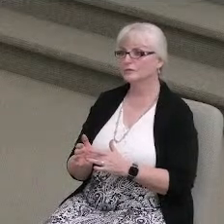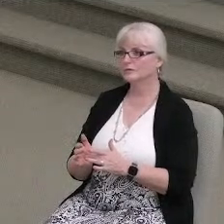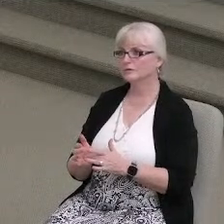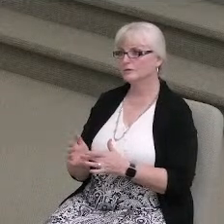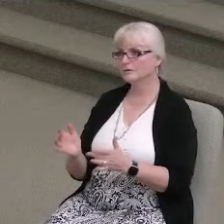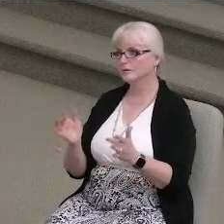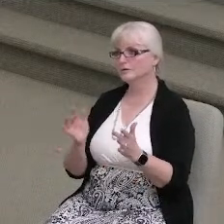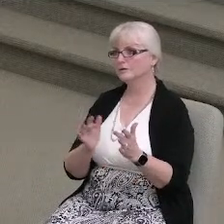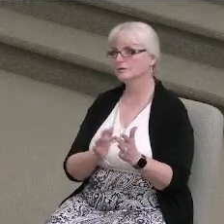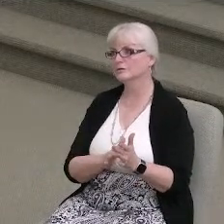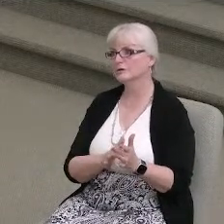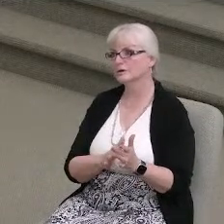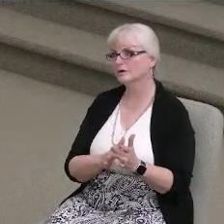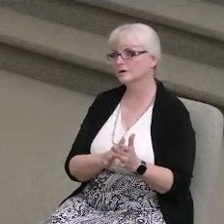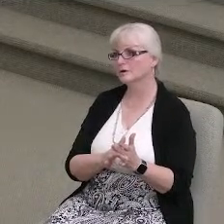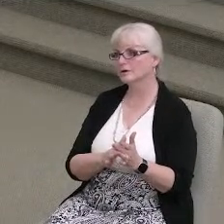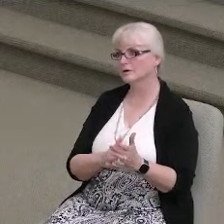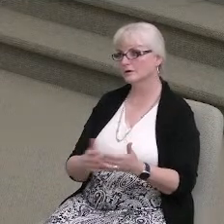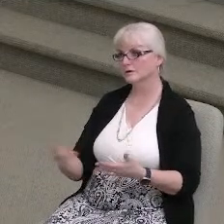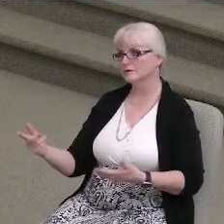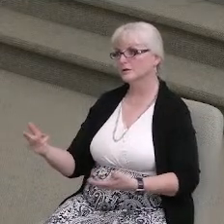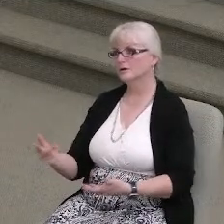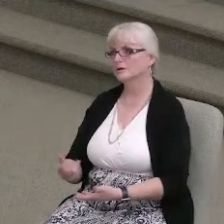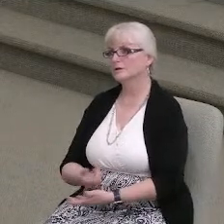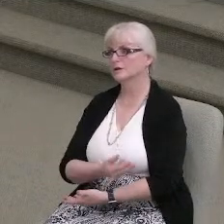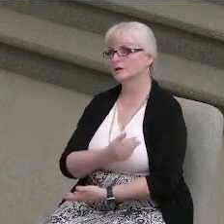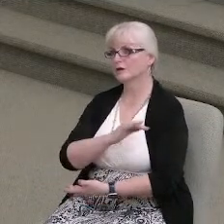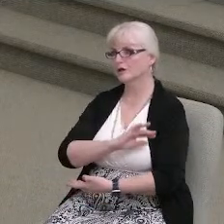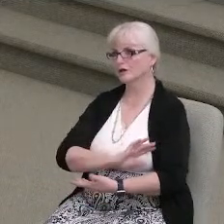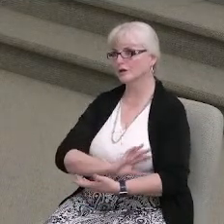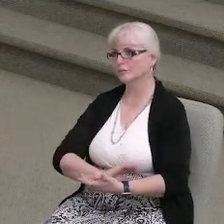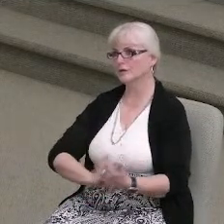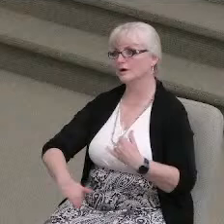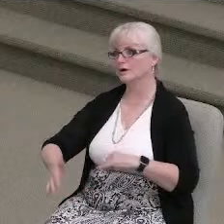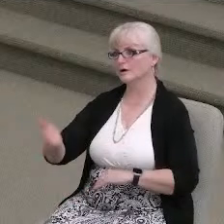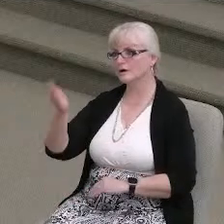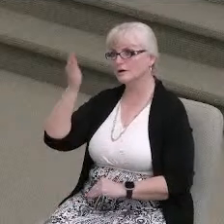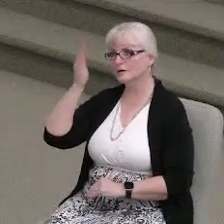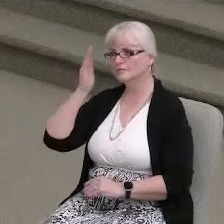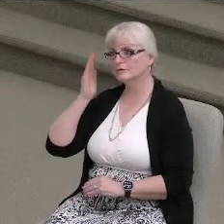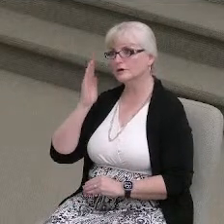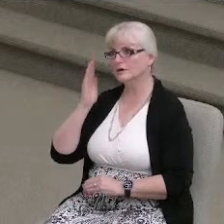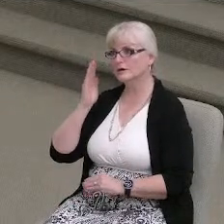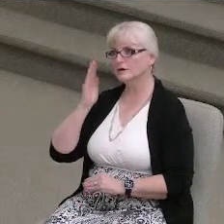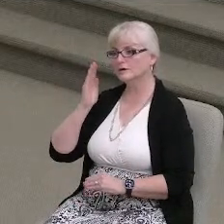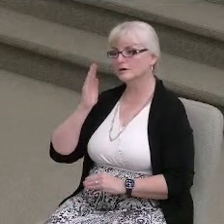all. Taking my sin, my cross, my shame,